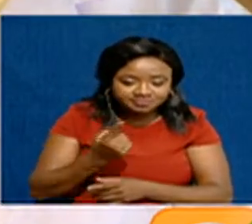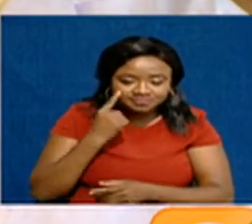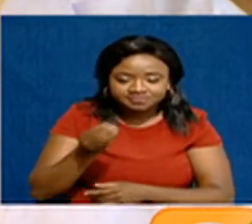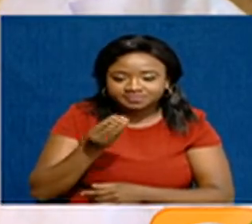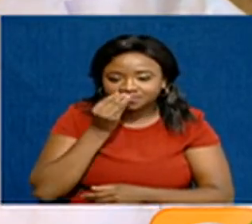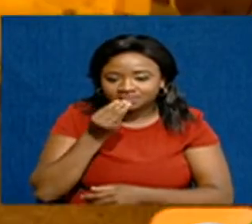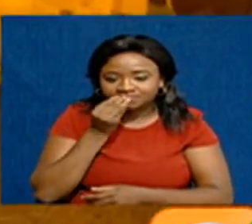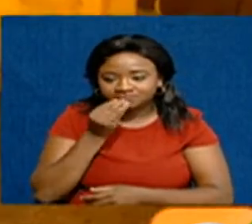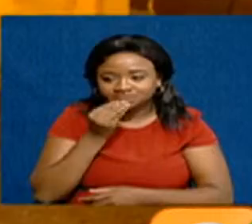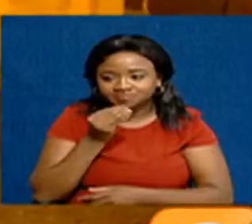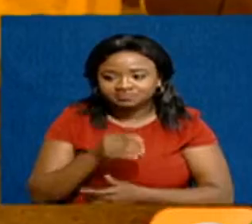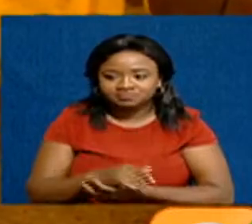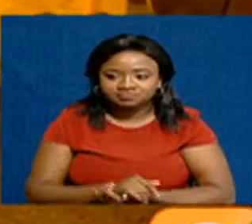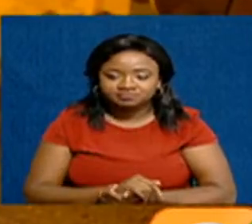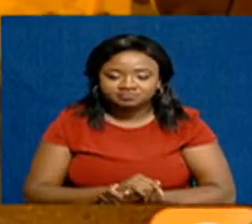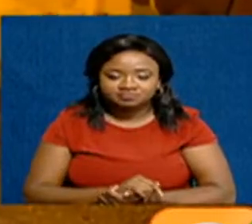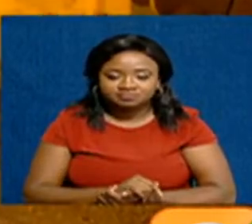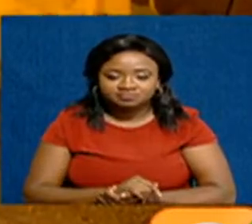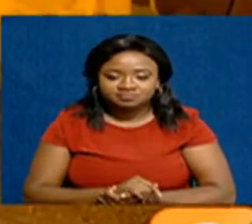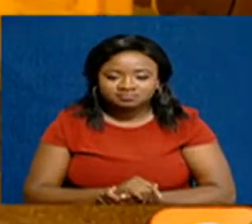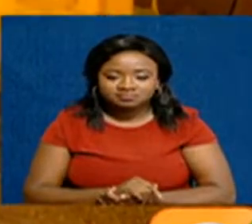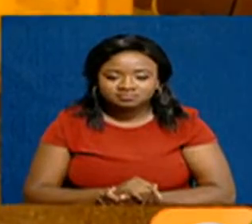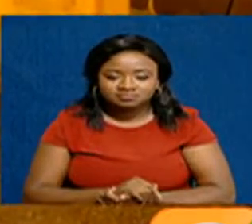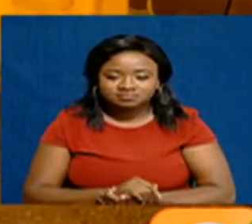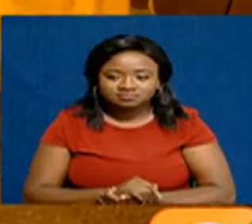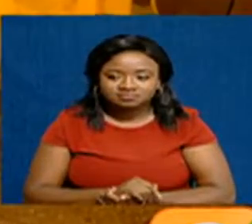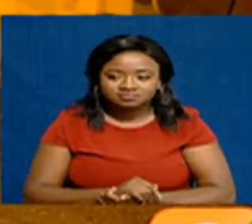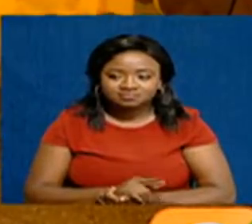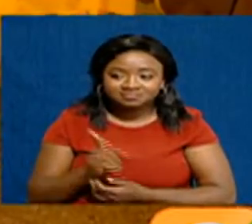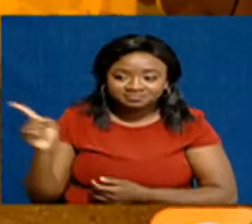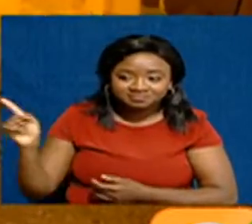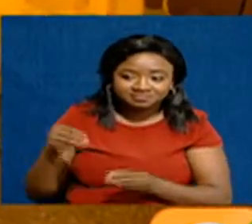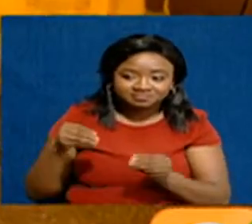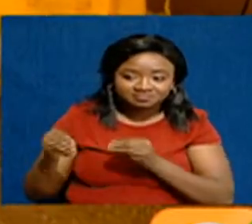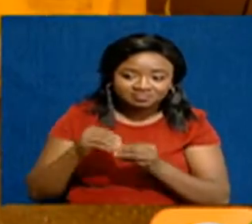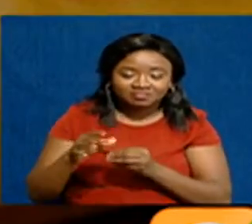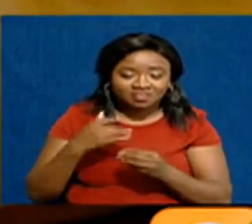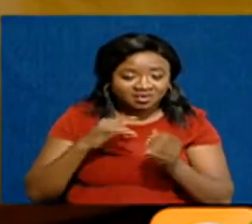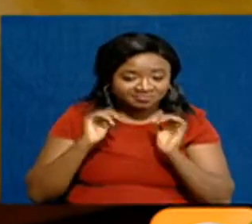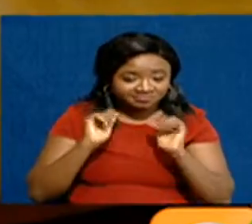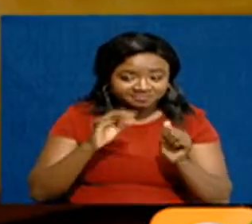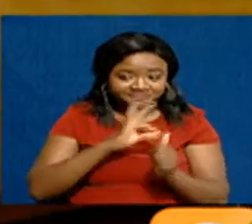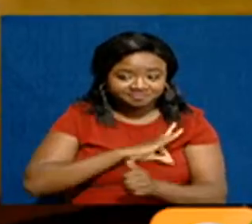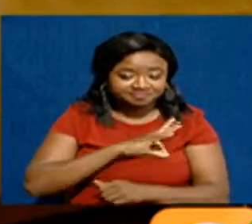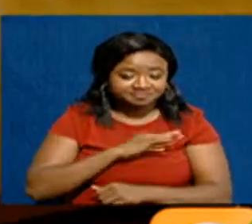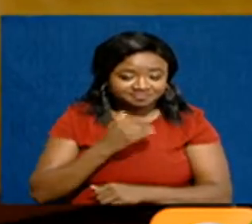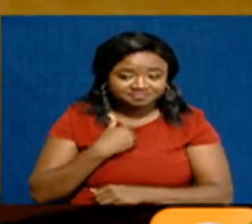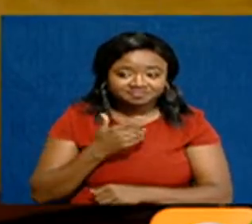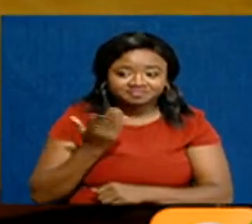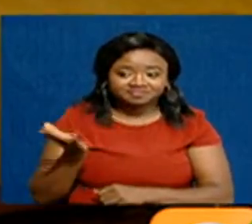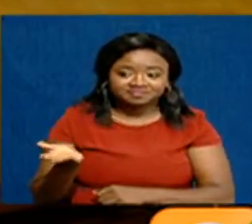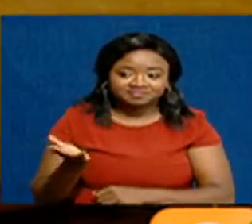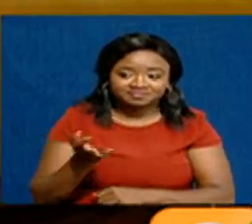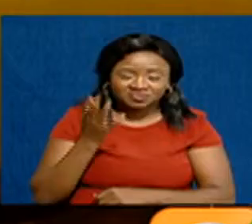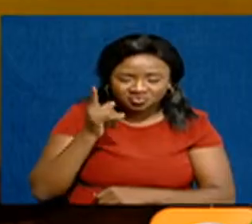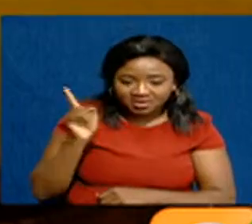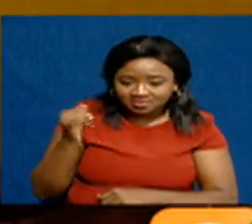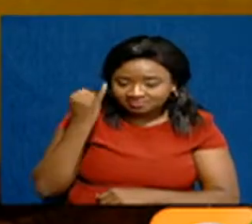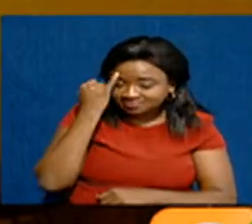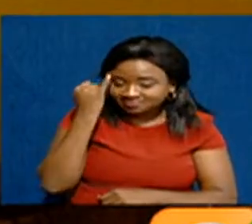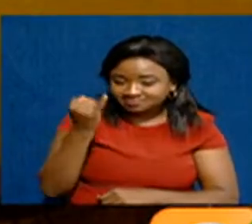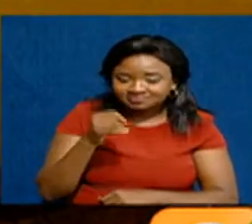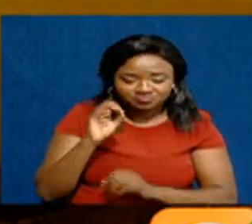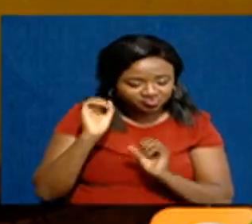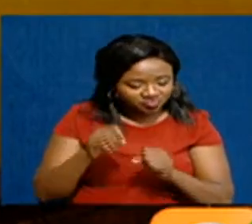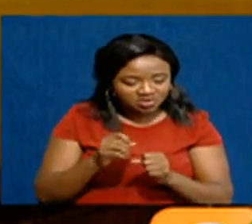provide heat. The plastic fireless brooders have a number of advantages. Okech says the innovation is reliable